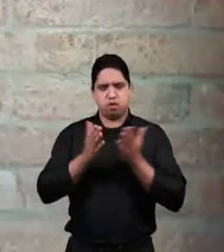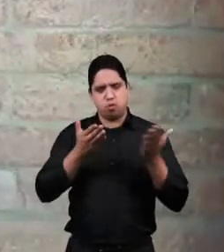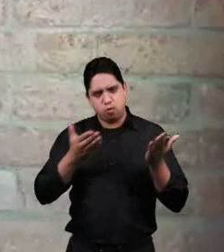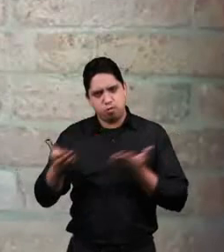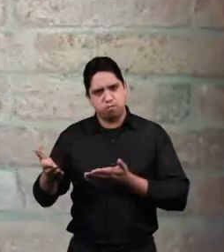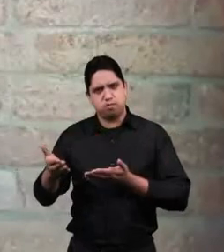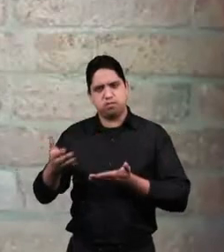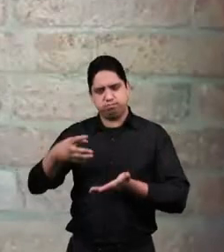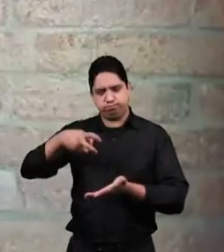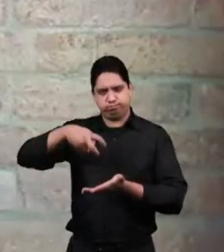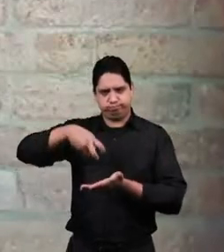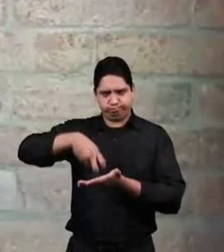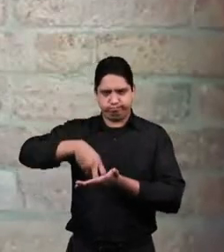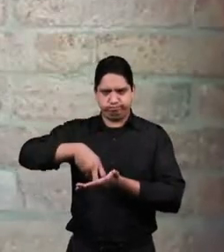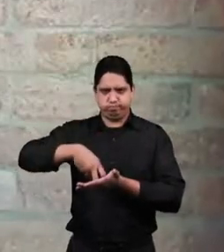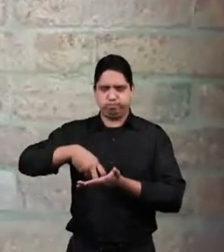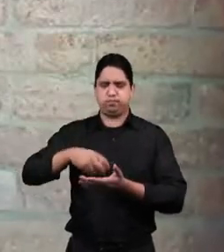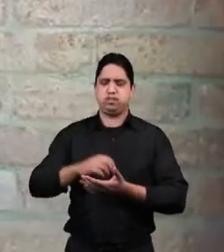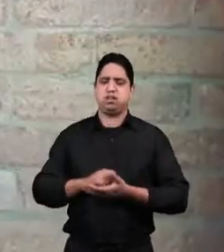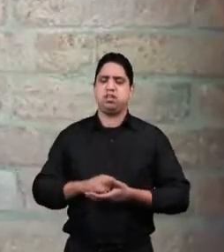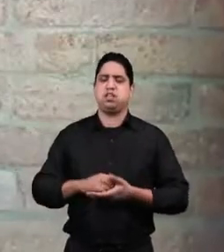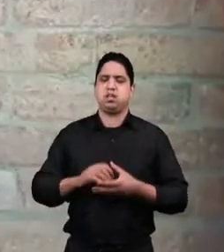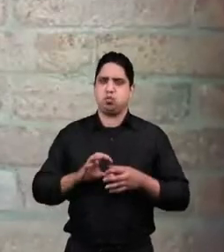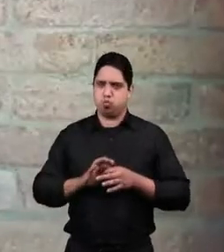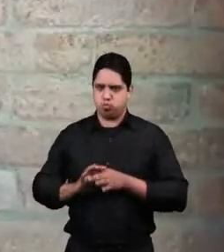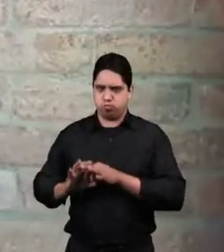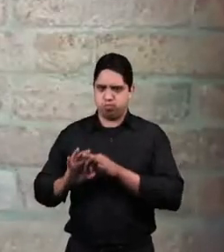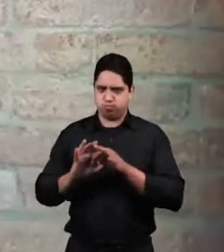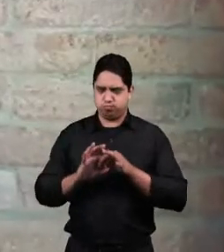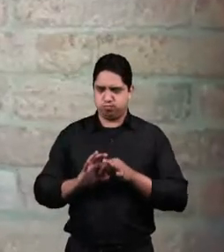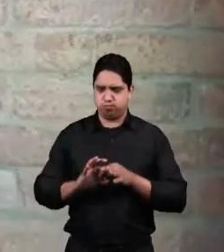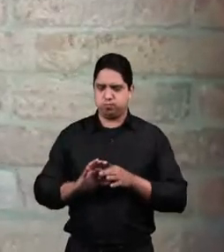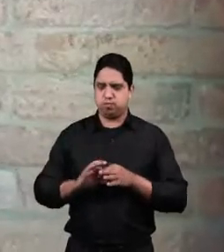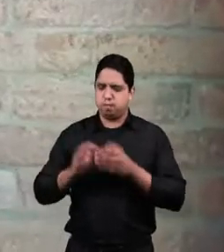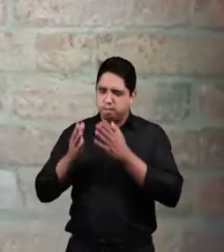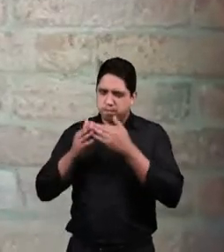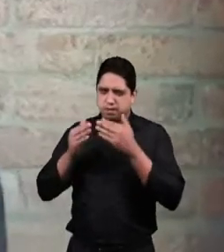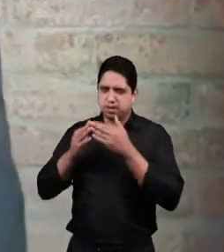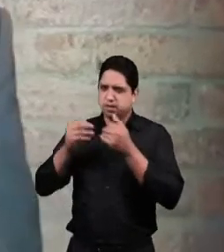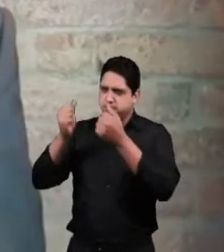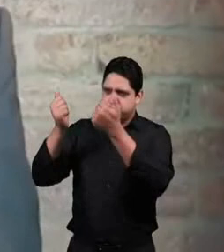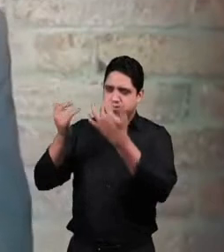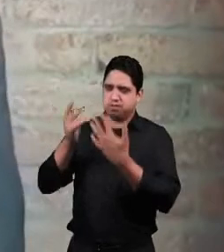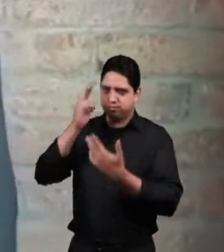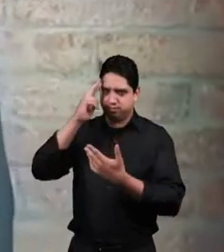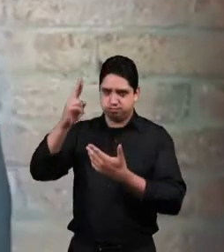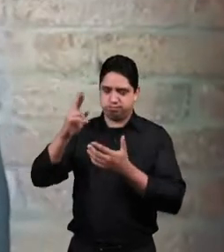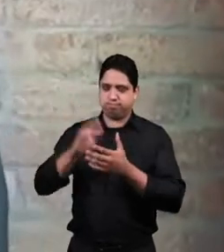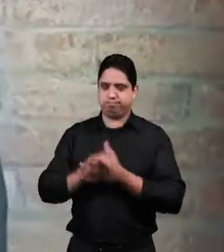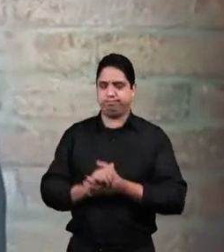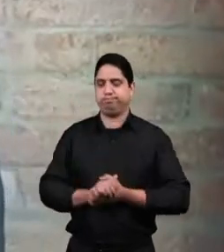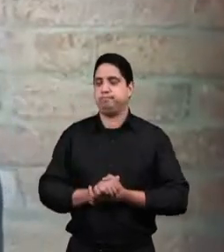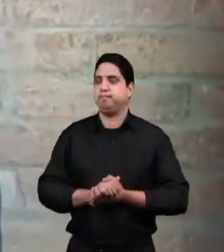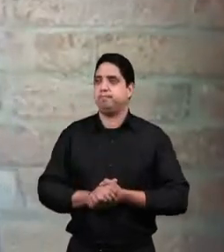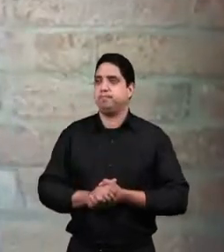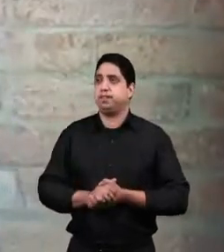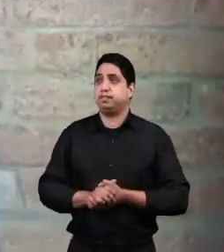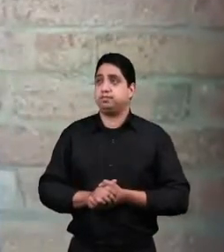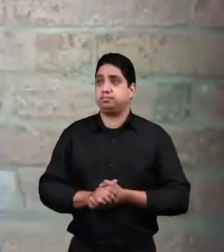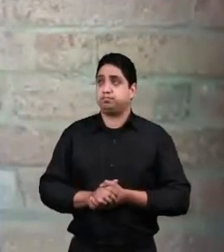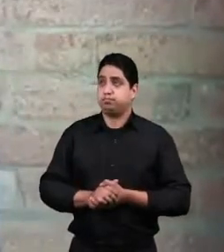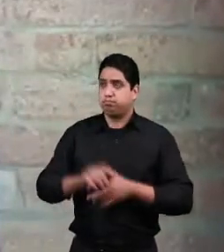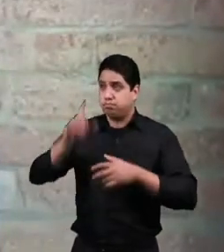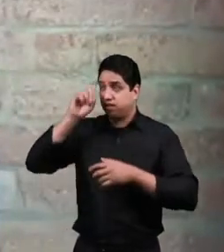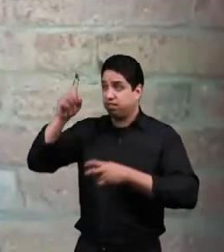ask for a blessing from the Lord, because the Lord has a blessing for your family, for your heart, and for your home. In this final